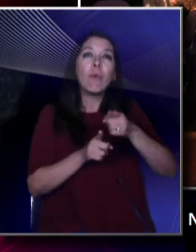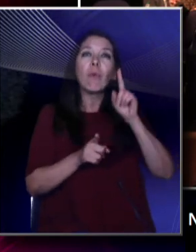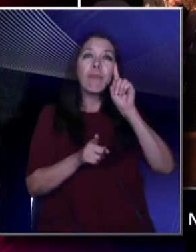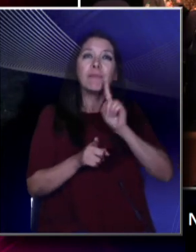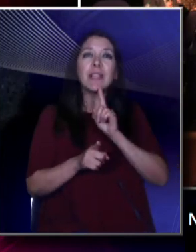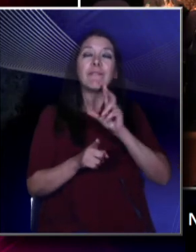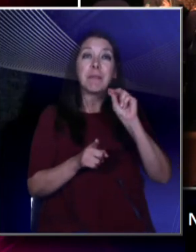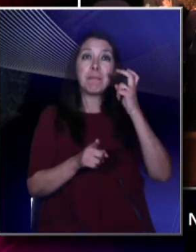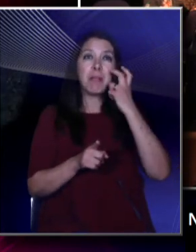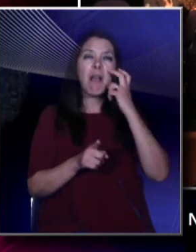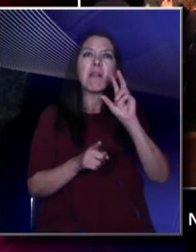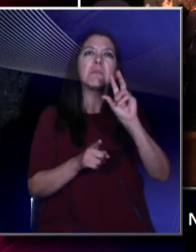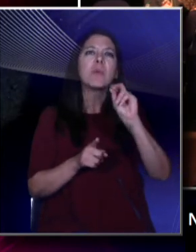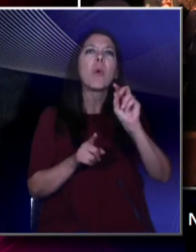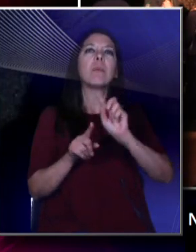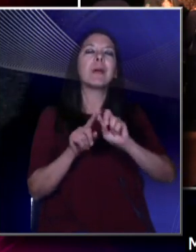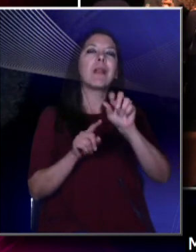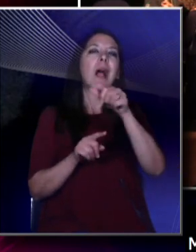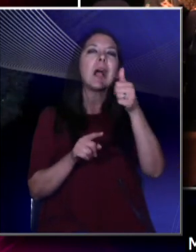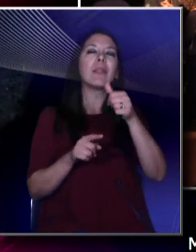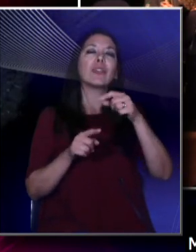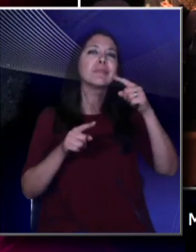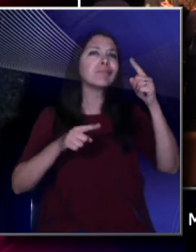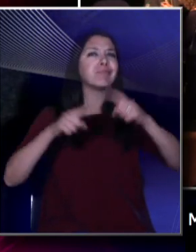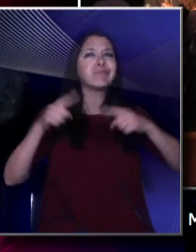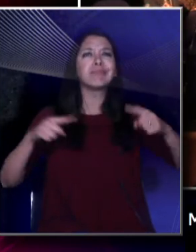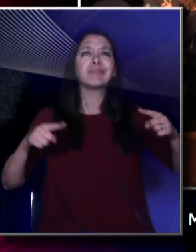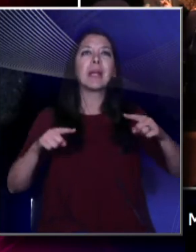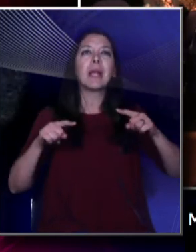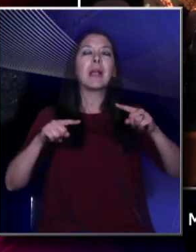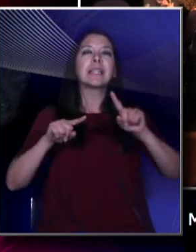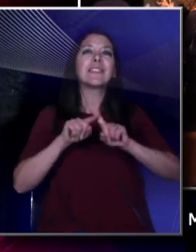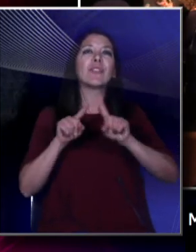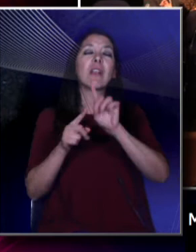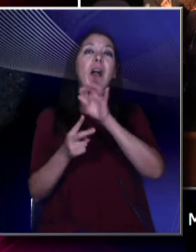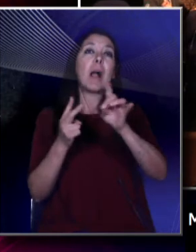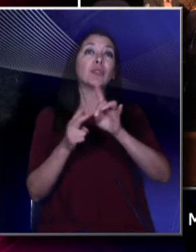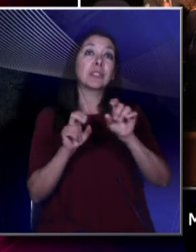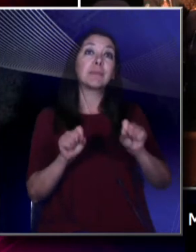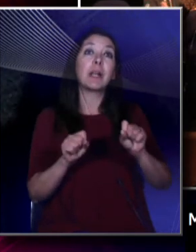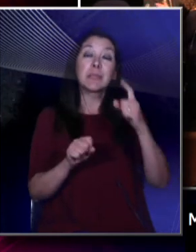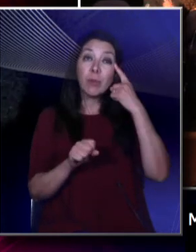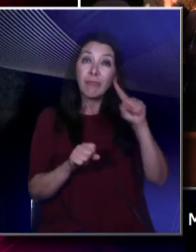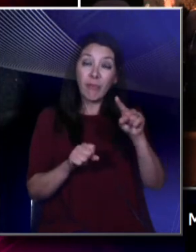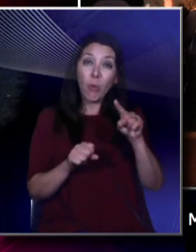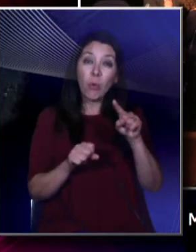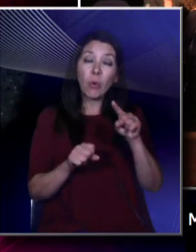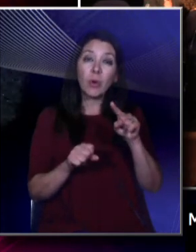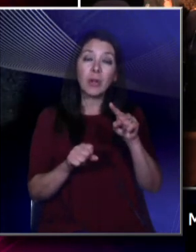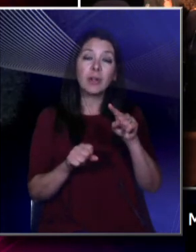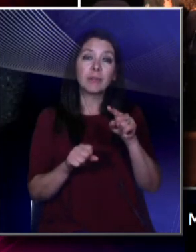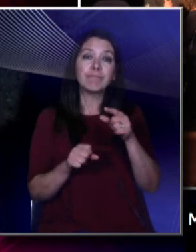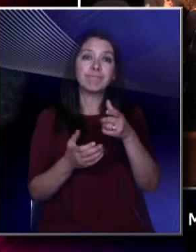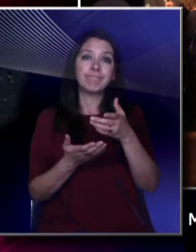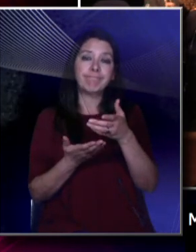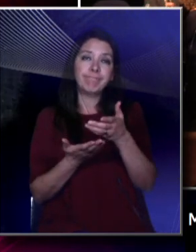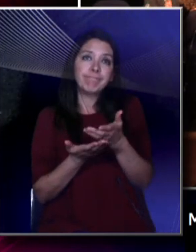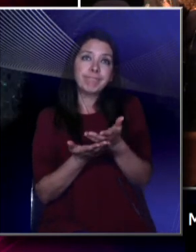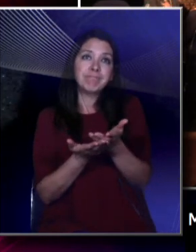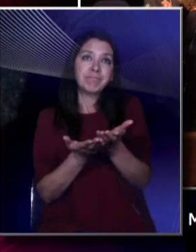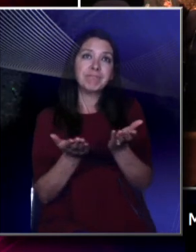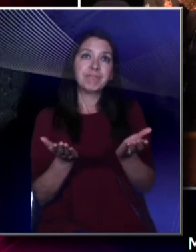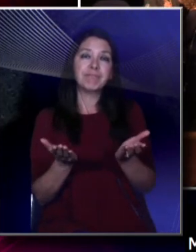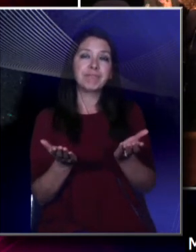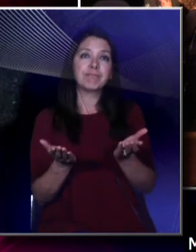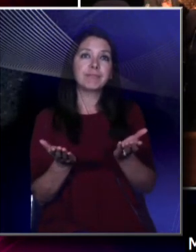the whole myriad of options that might exist for alternate or more